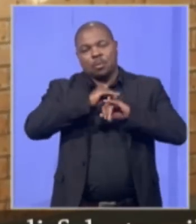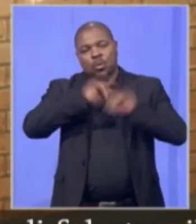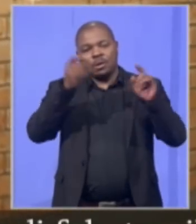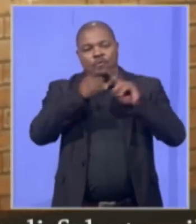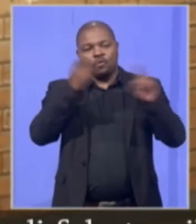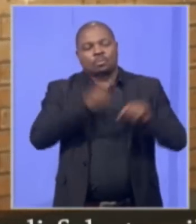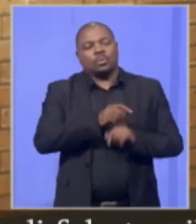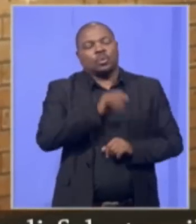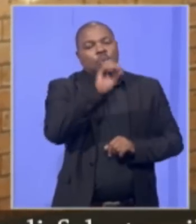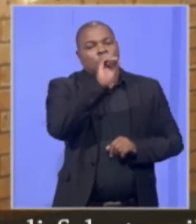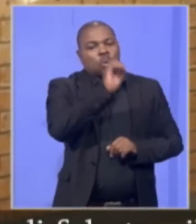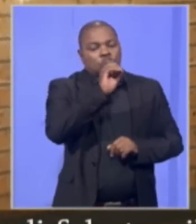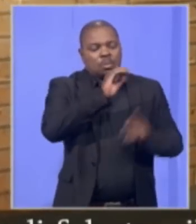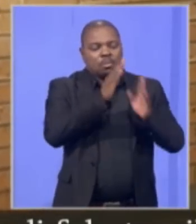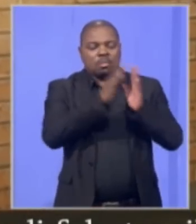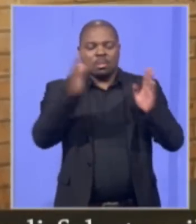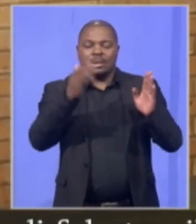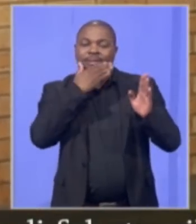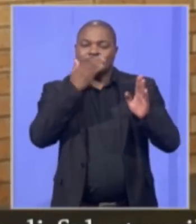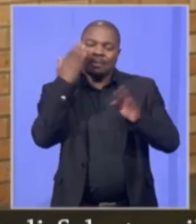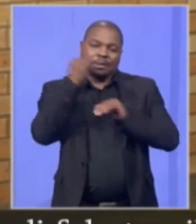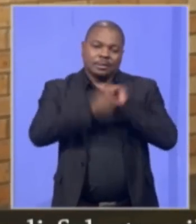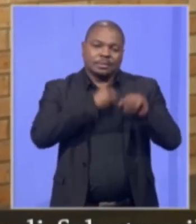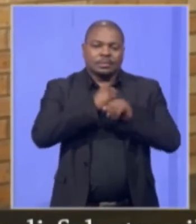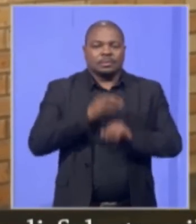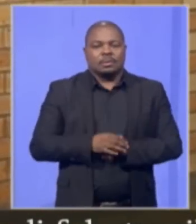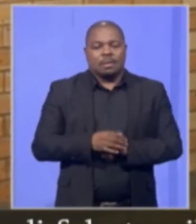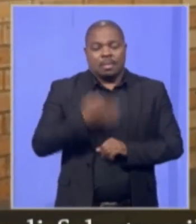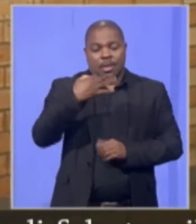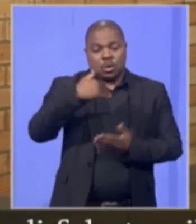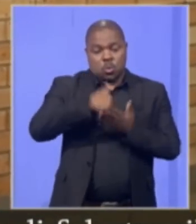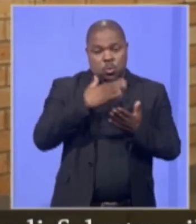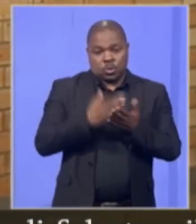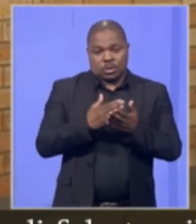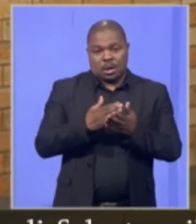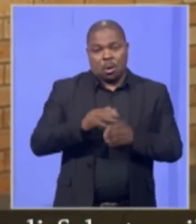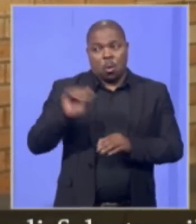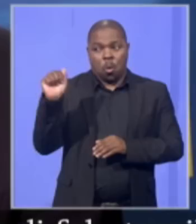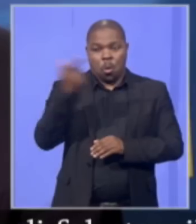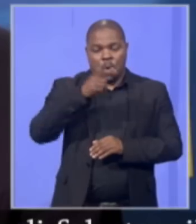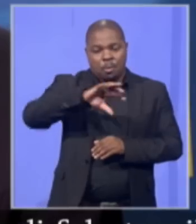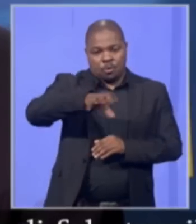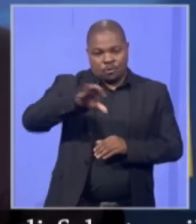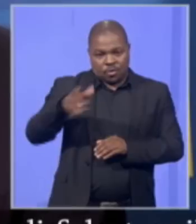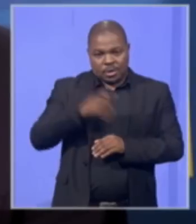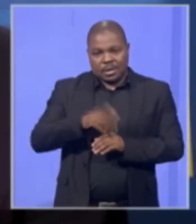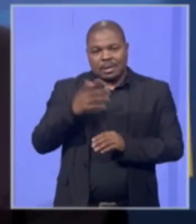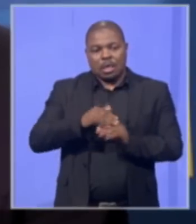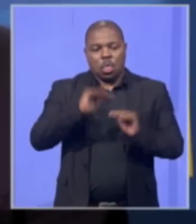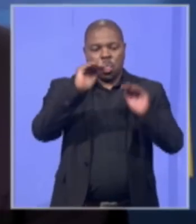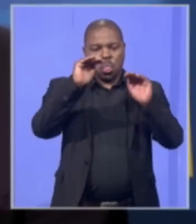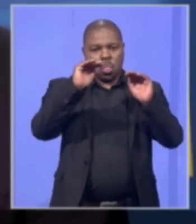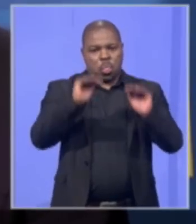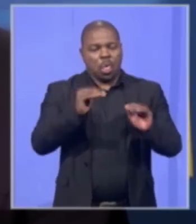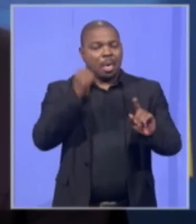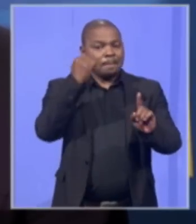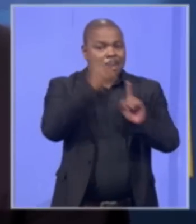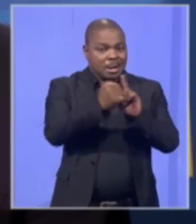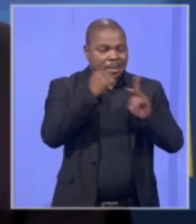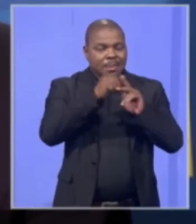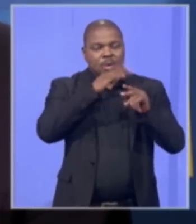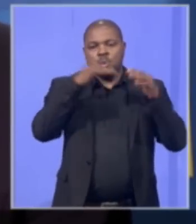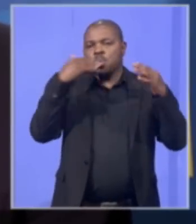le Sedimonthole ngogola. For the third quarter, all provinces recorded a decrease in murder cases, making a significant